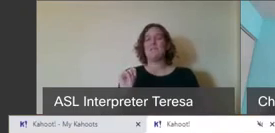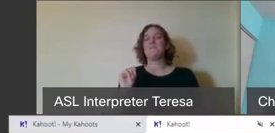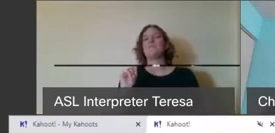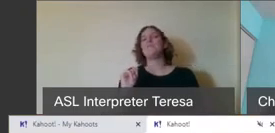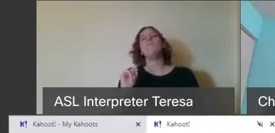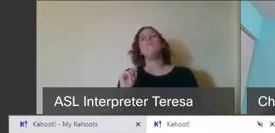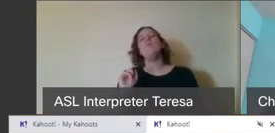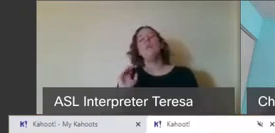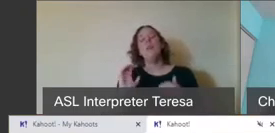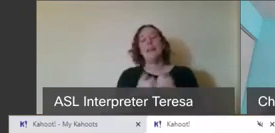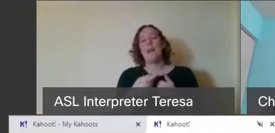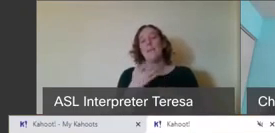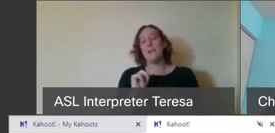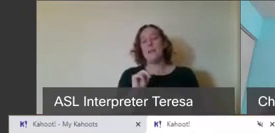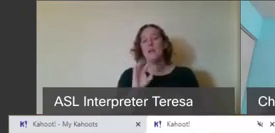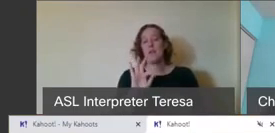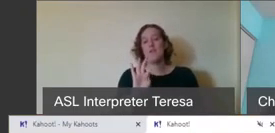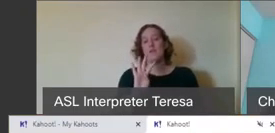KAHOOT.IT. And that game pin is